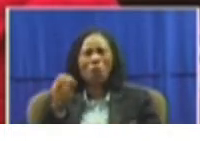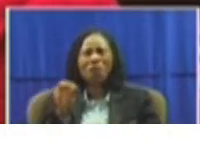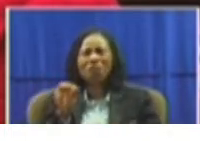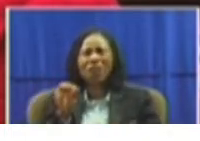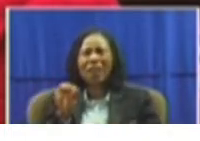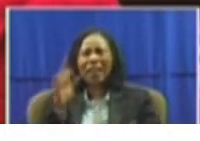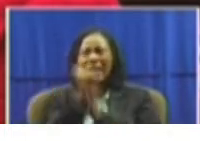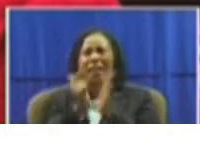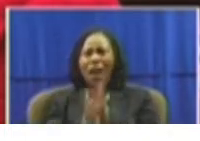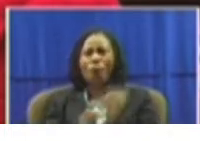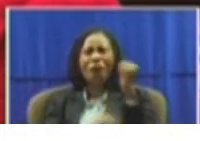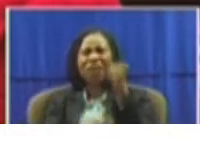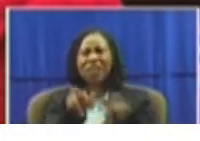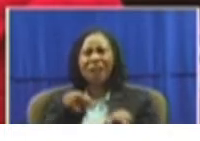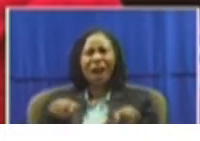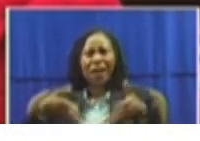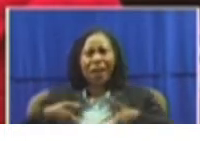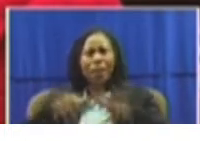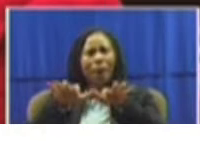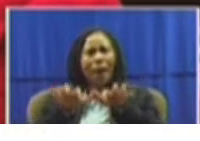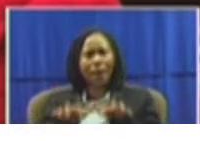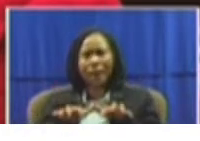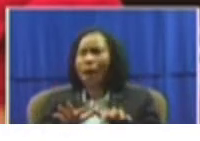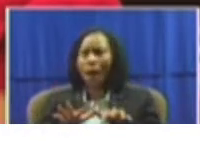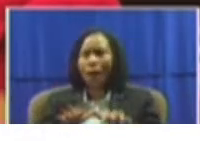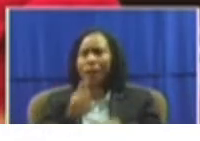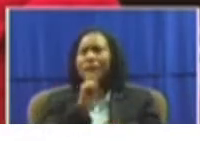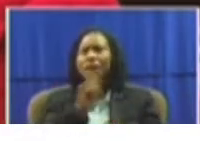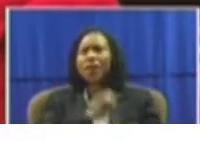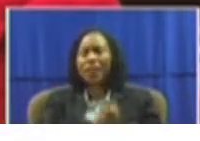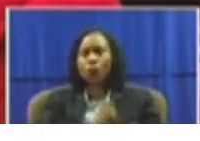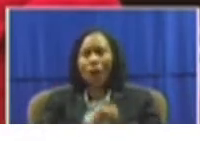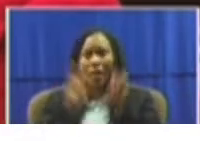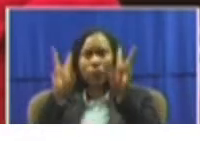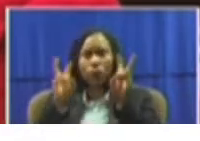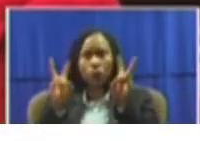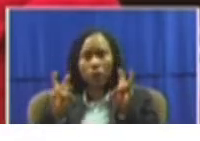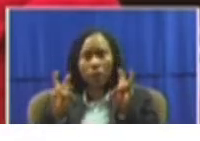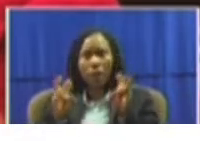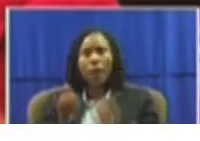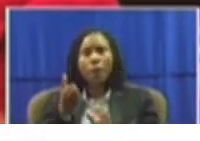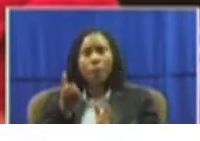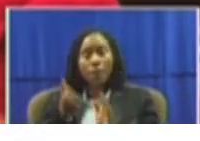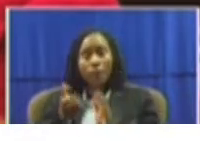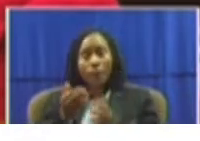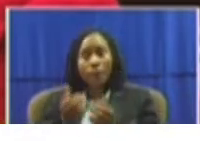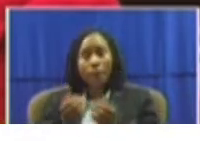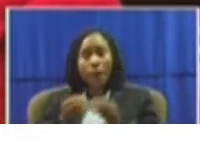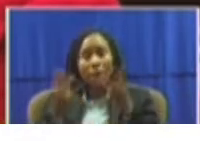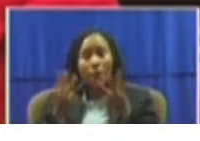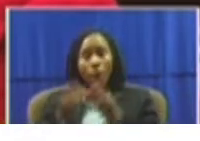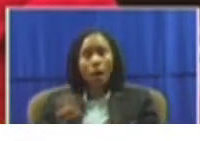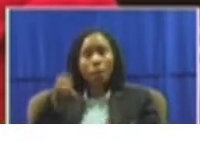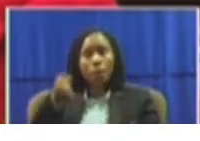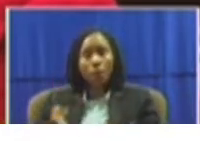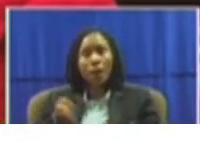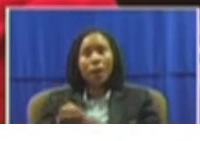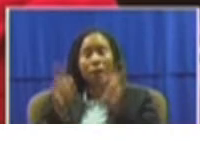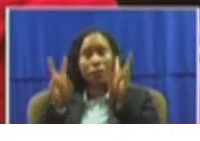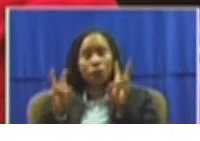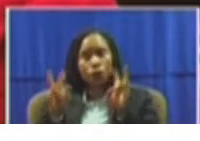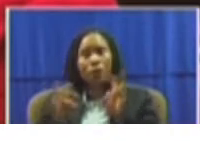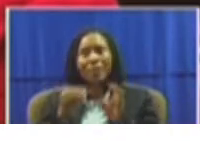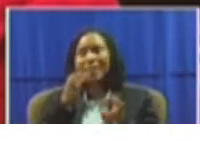Parliament. It's a factual issue, and the people who have subjected the matter to judicial review are saying that they've put it before